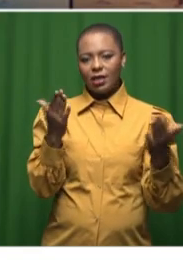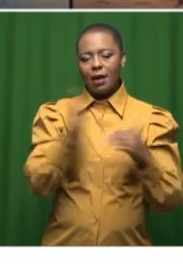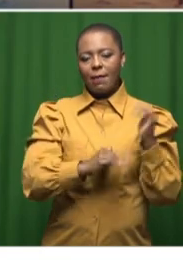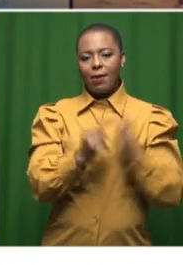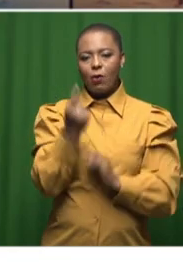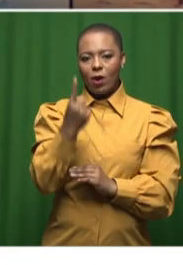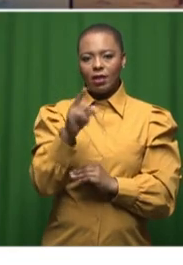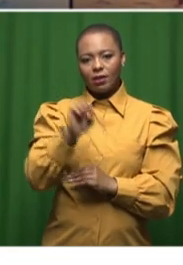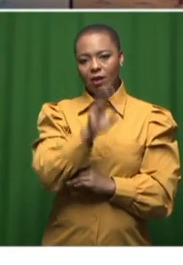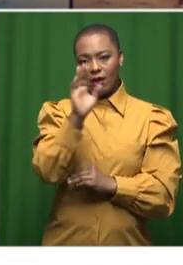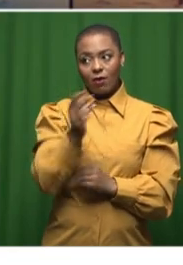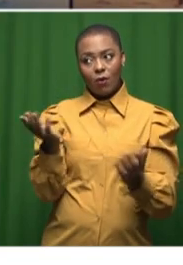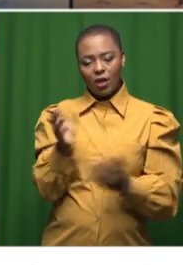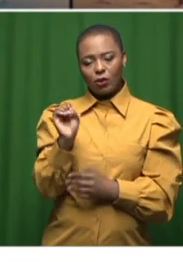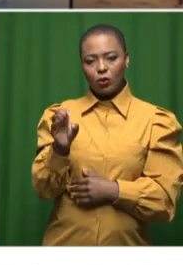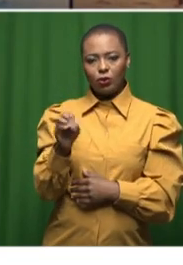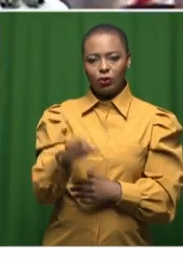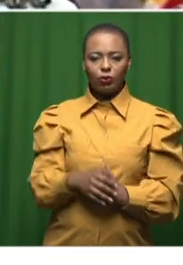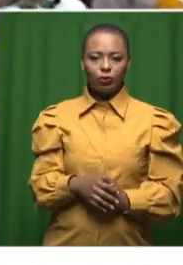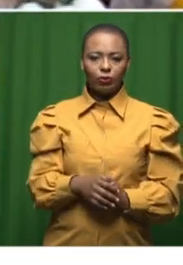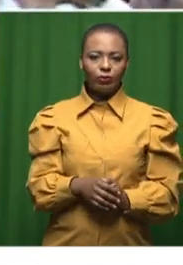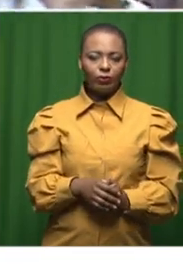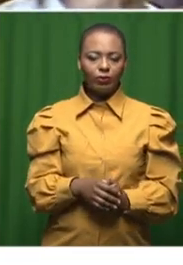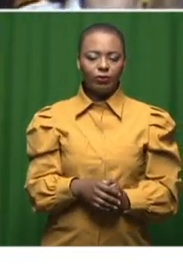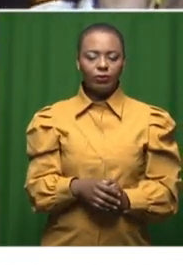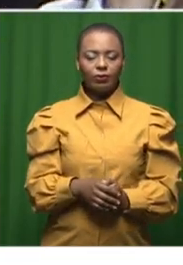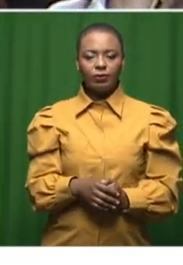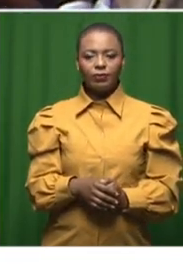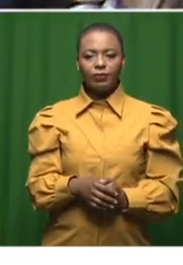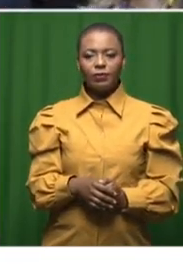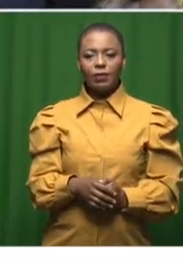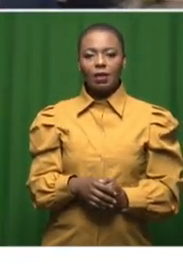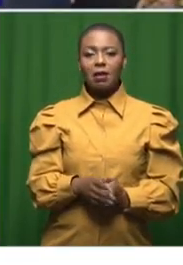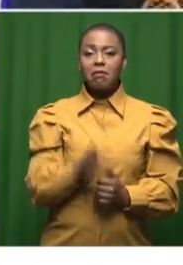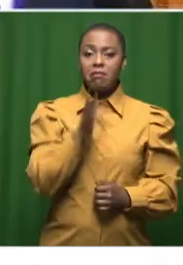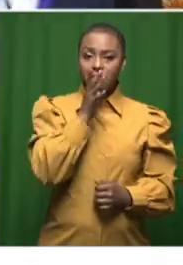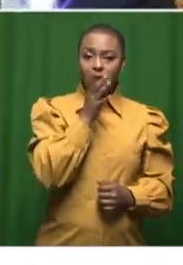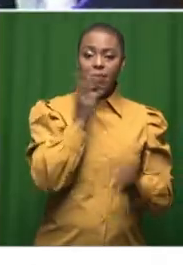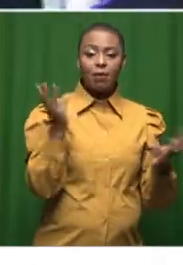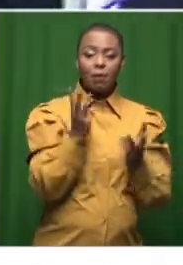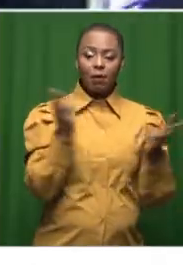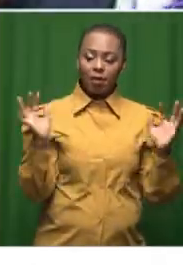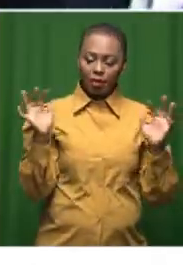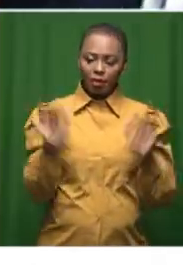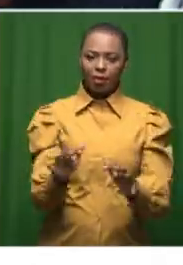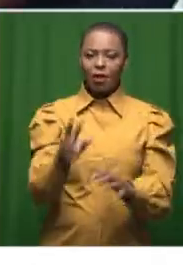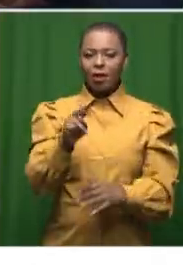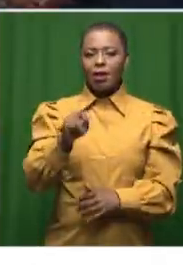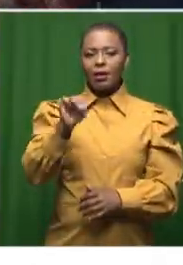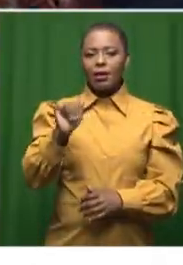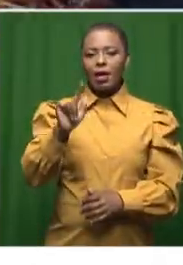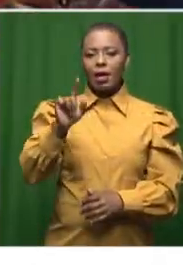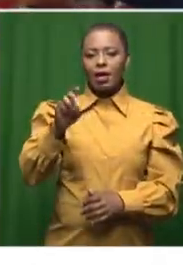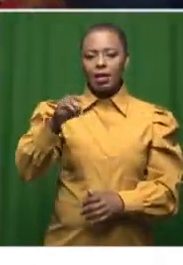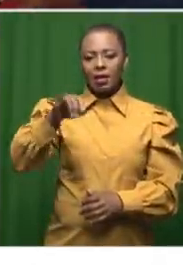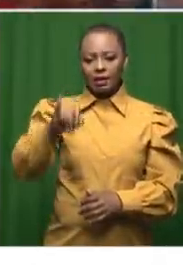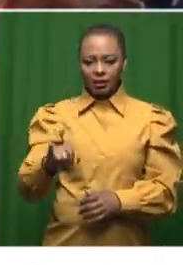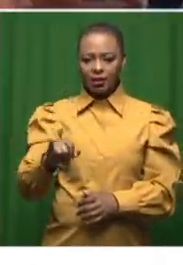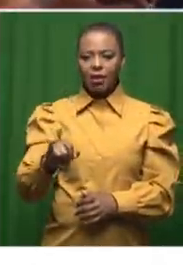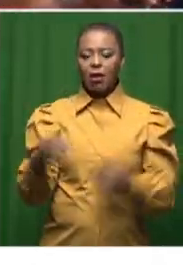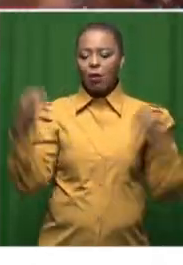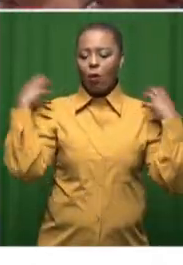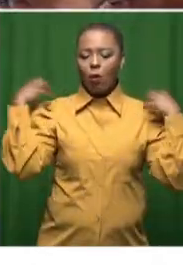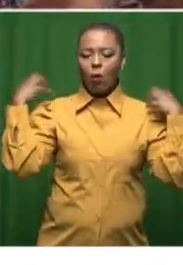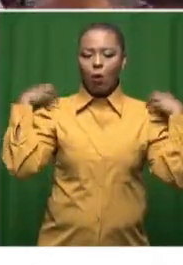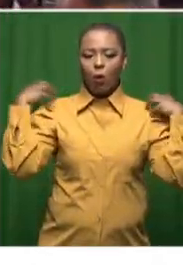Hundreds of supporters flocked to the Naledi Community Hall to witness the historic launch of the new political party, Build One South Africa,